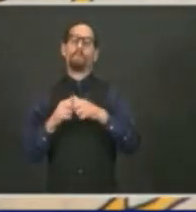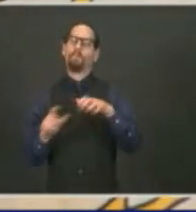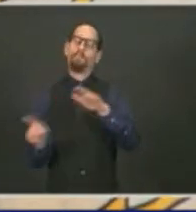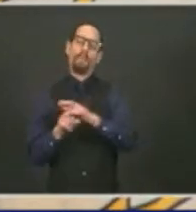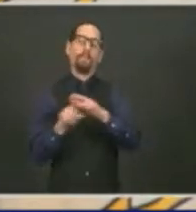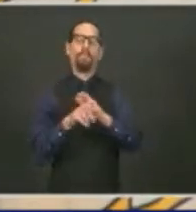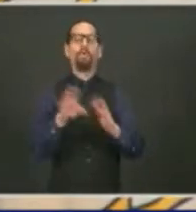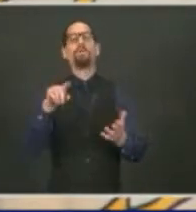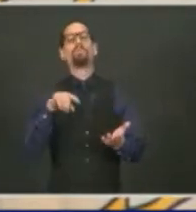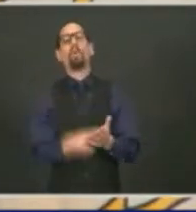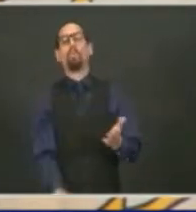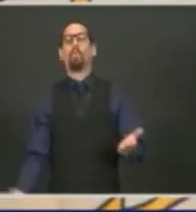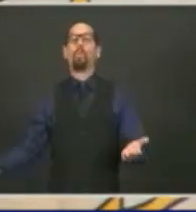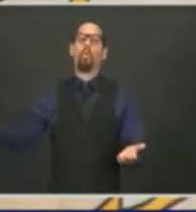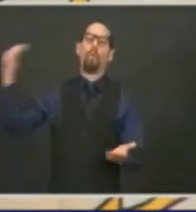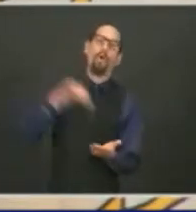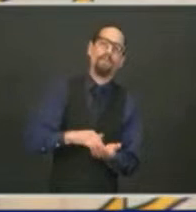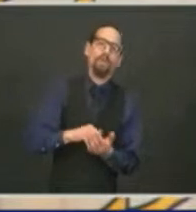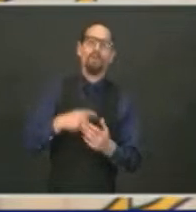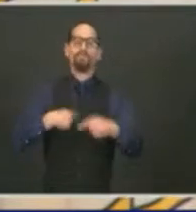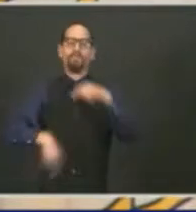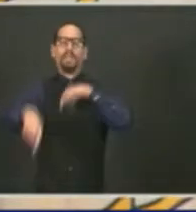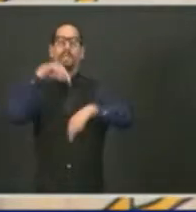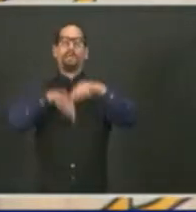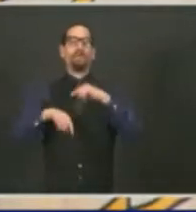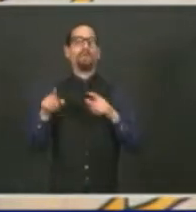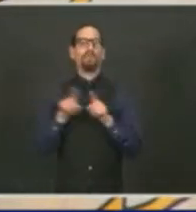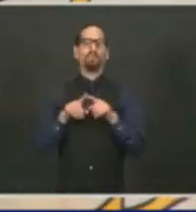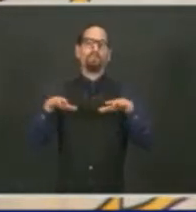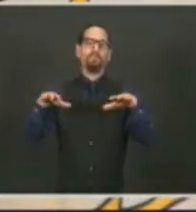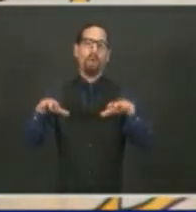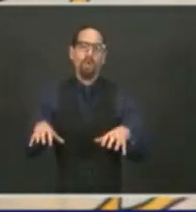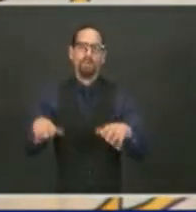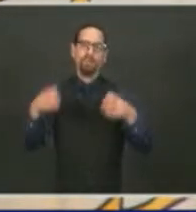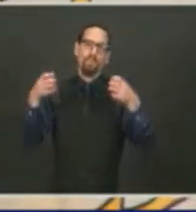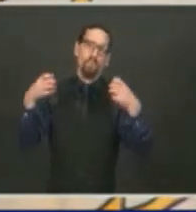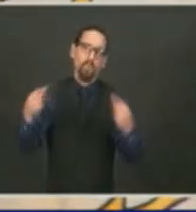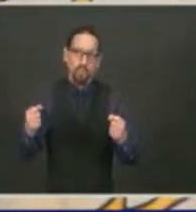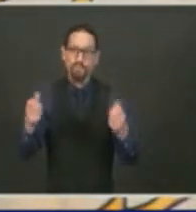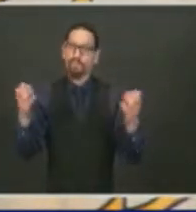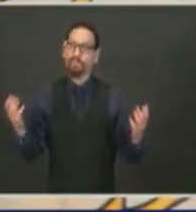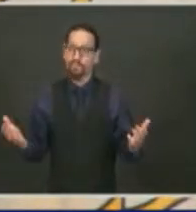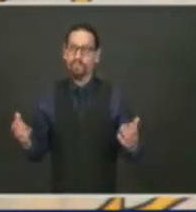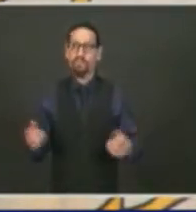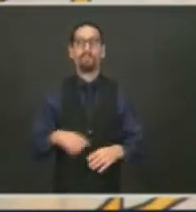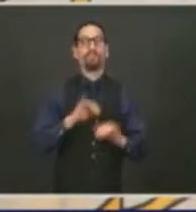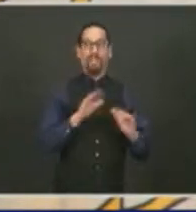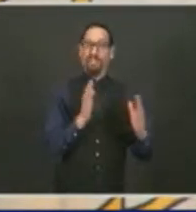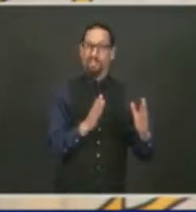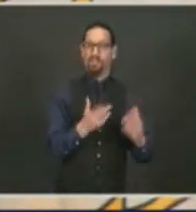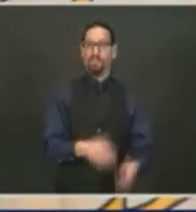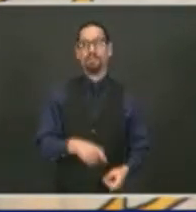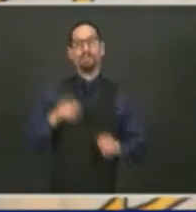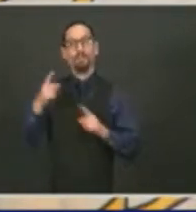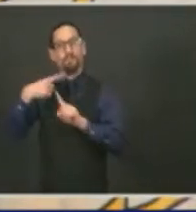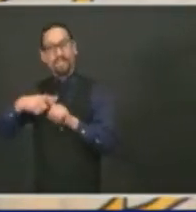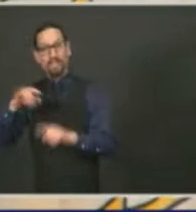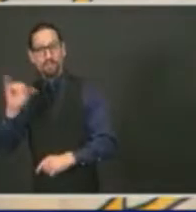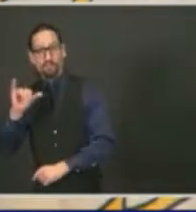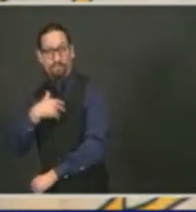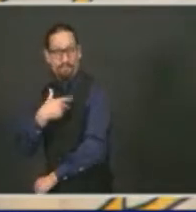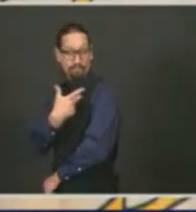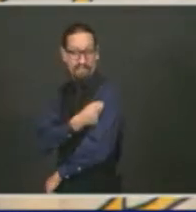pause. On the other hand, the vaccination rollout is a good thing, and that is